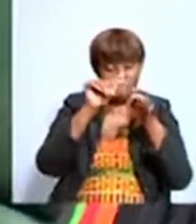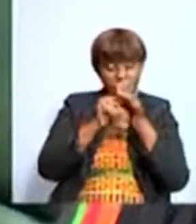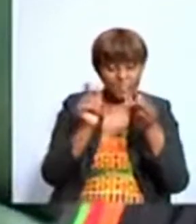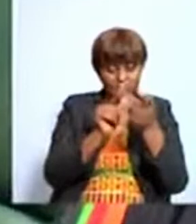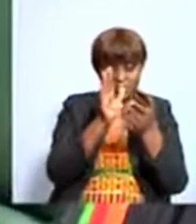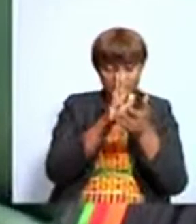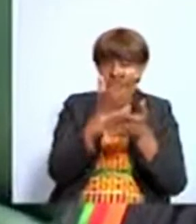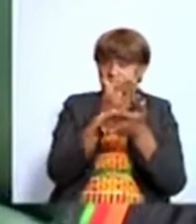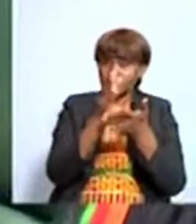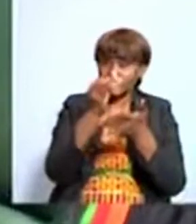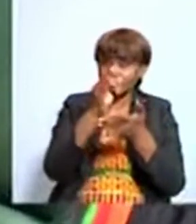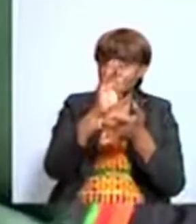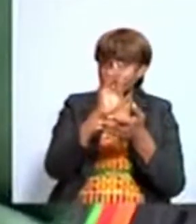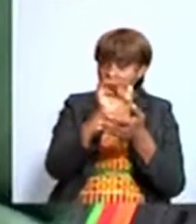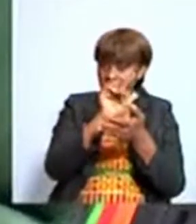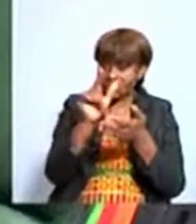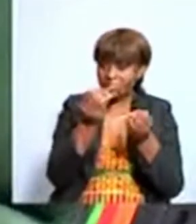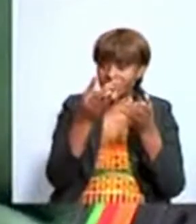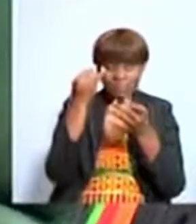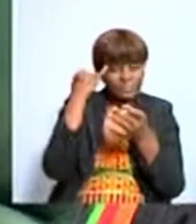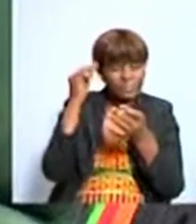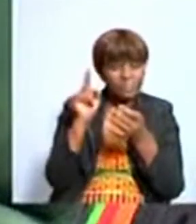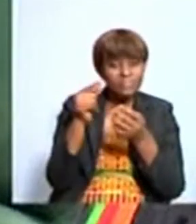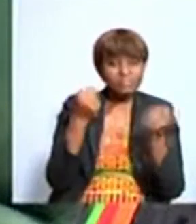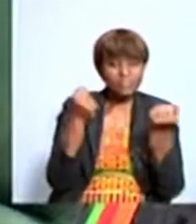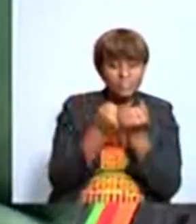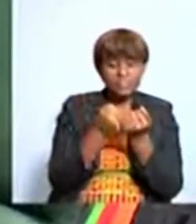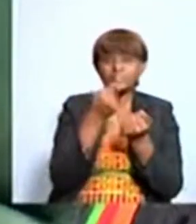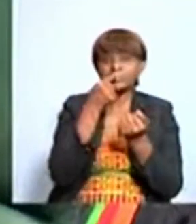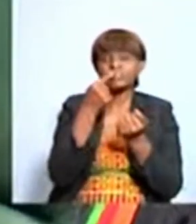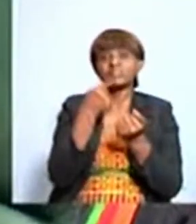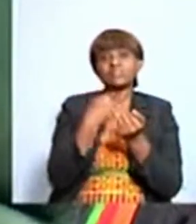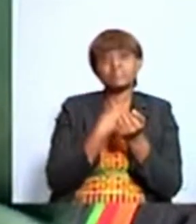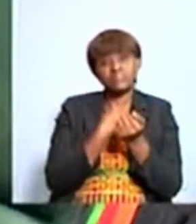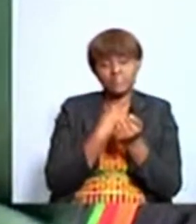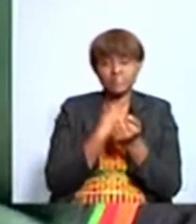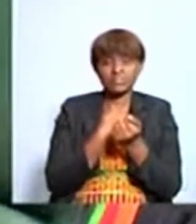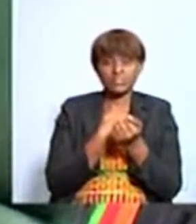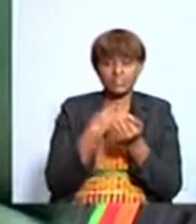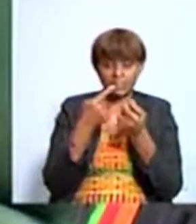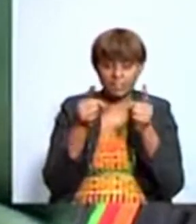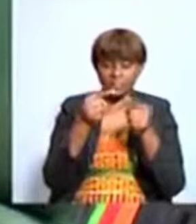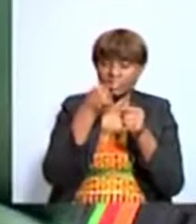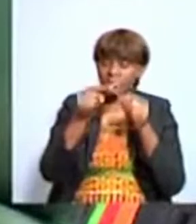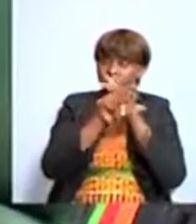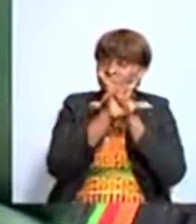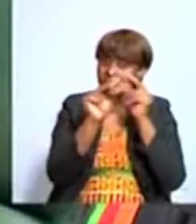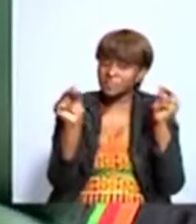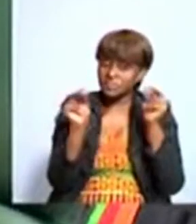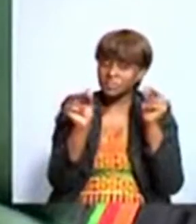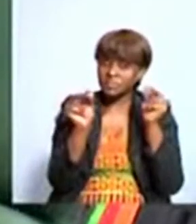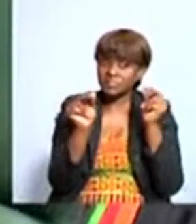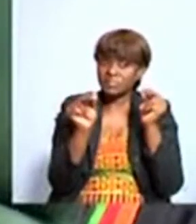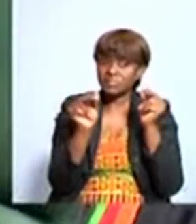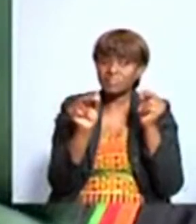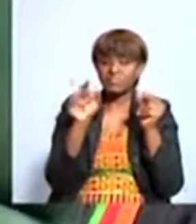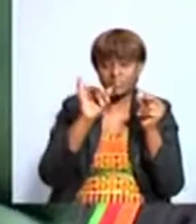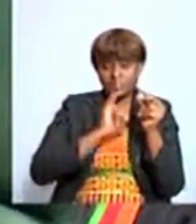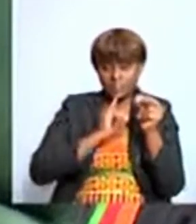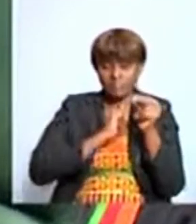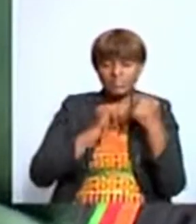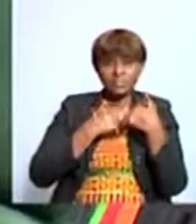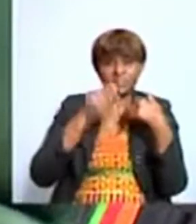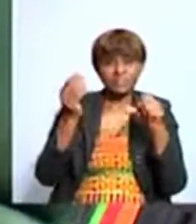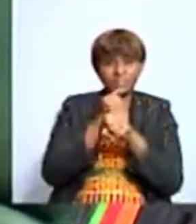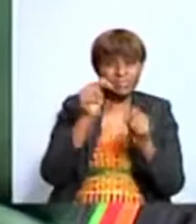of the bill. As many are of that opinion, say aye. Of the contrary, say no. The ayes have it.